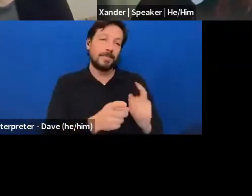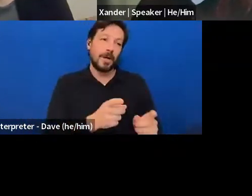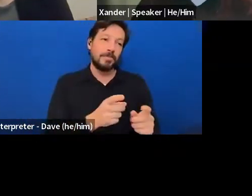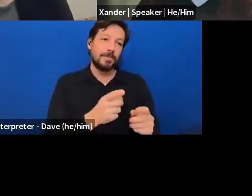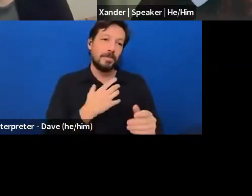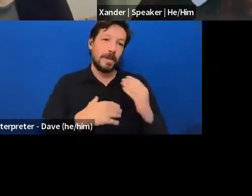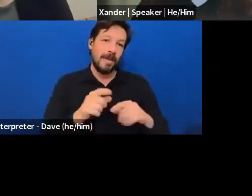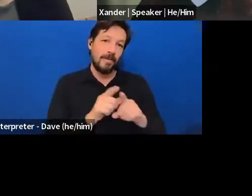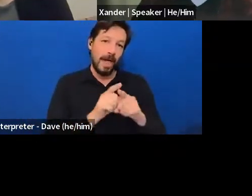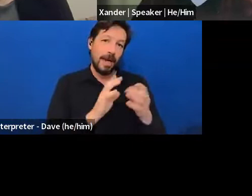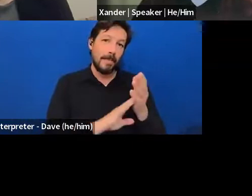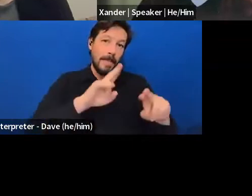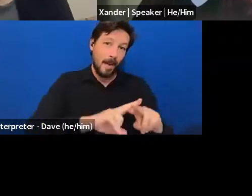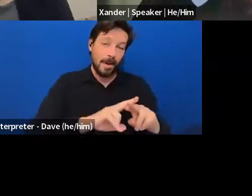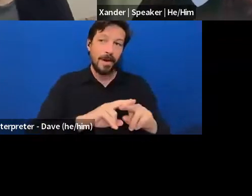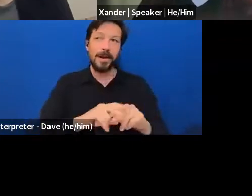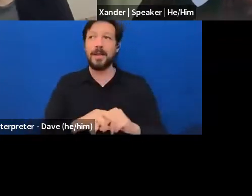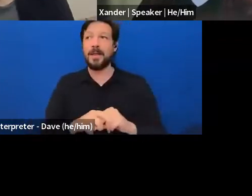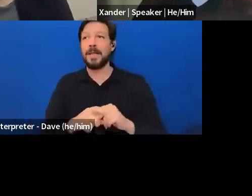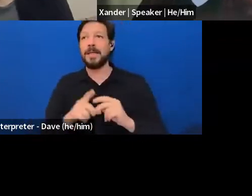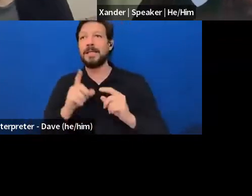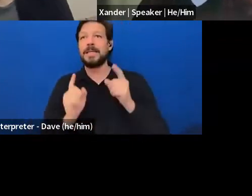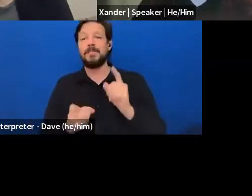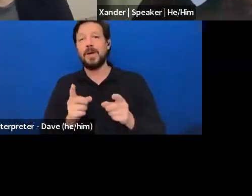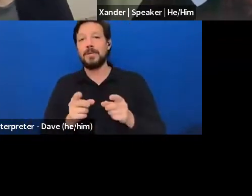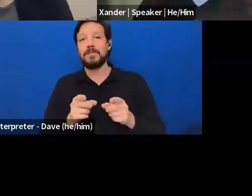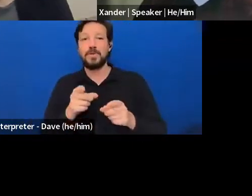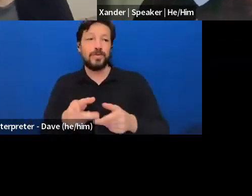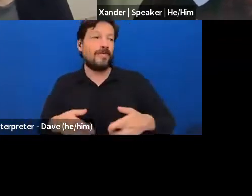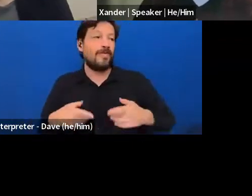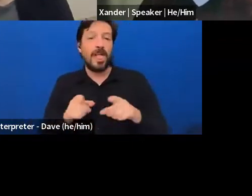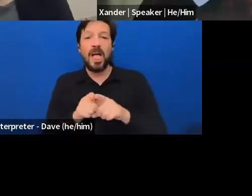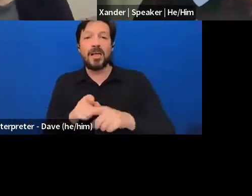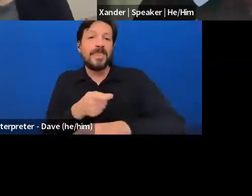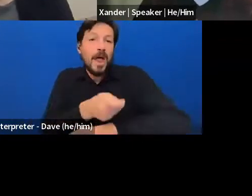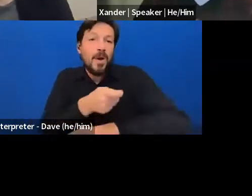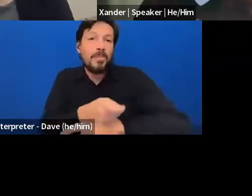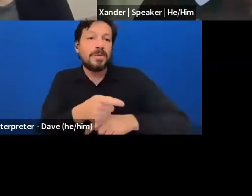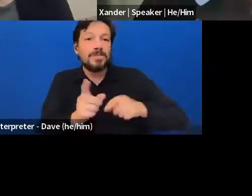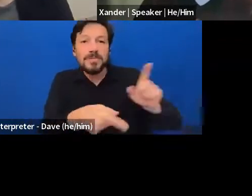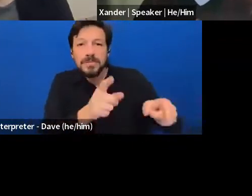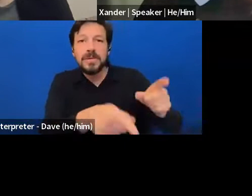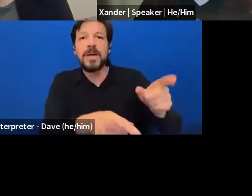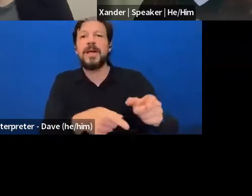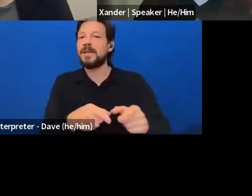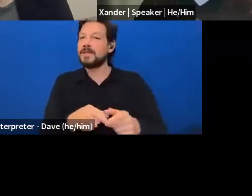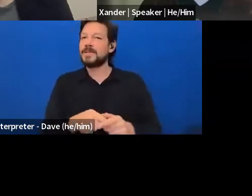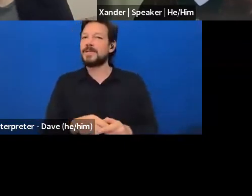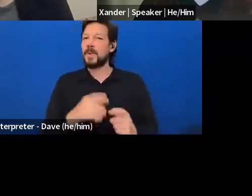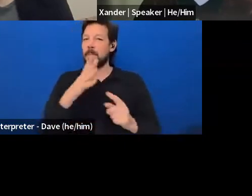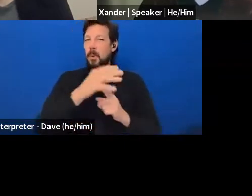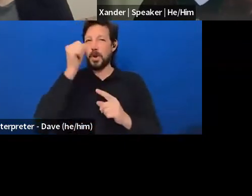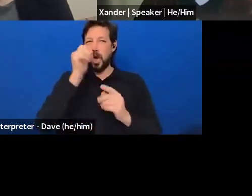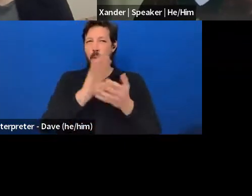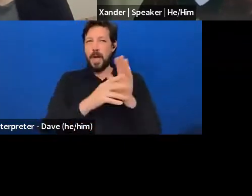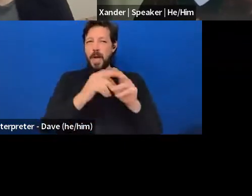you will feel like you are the taskmaster or the therapist. And knowing which hat to wear and when to swap